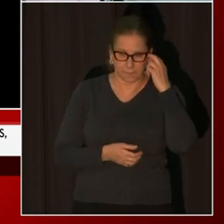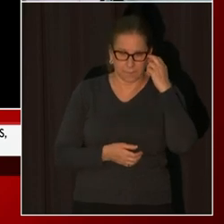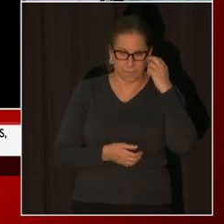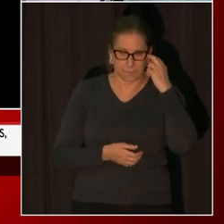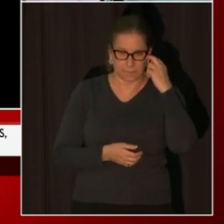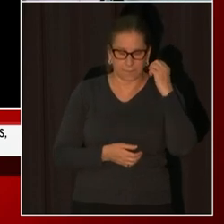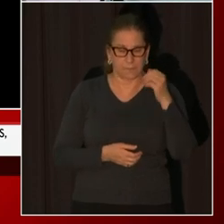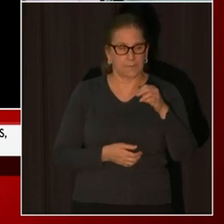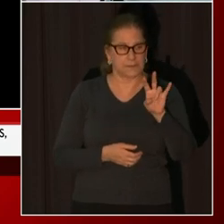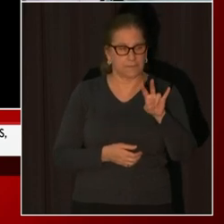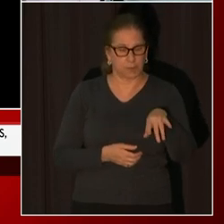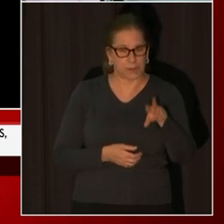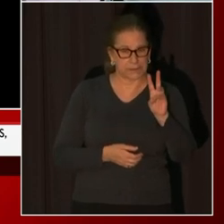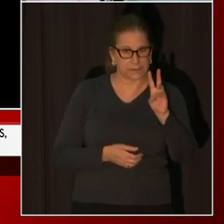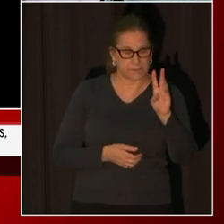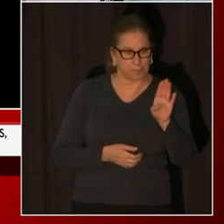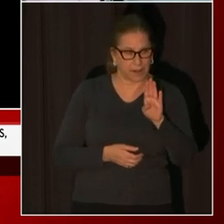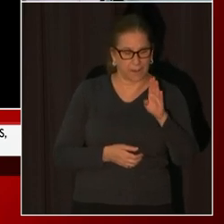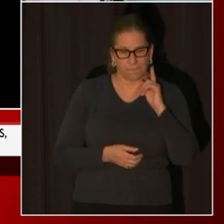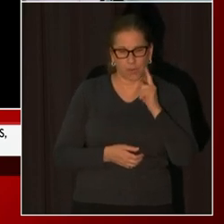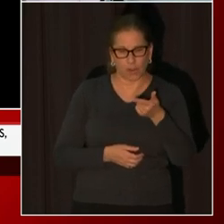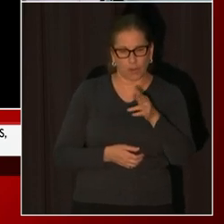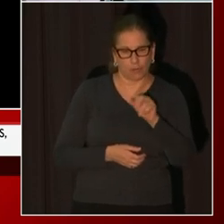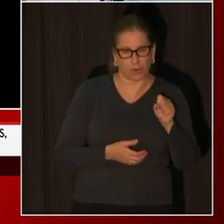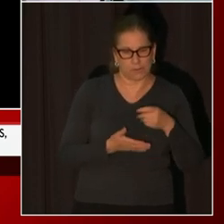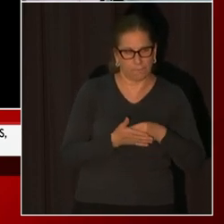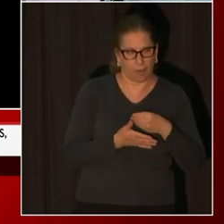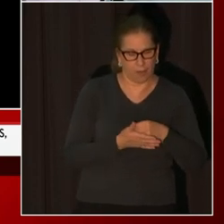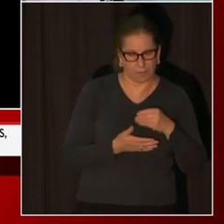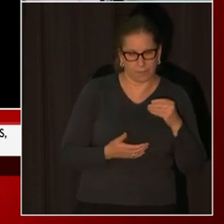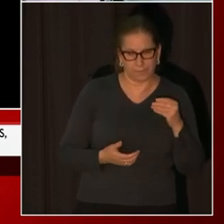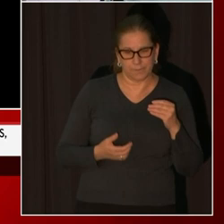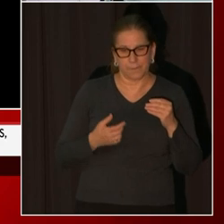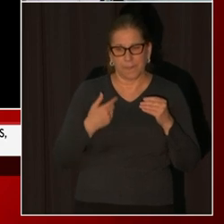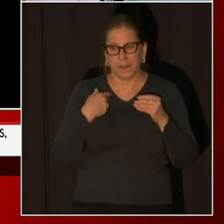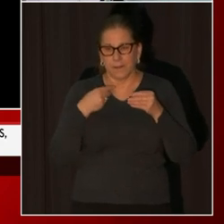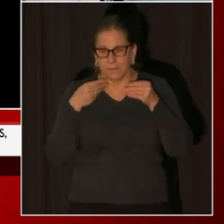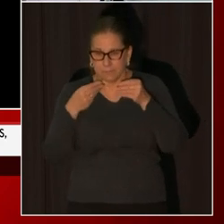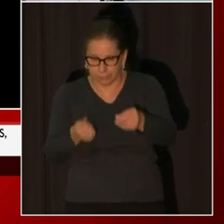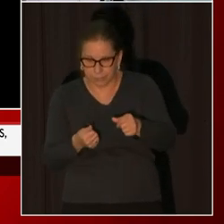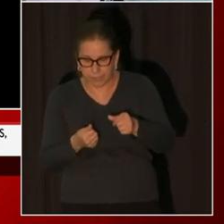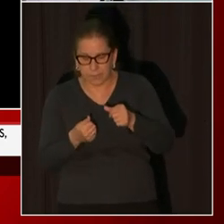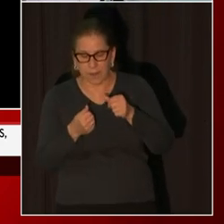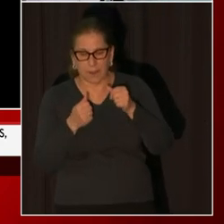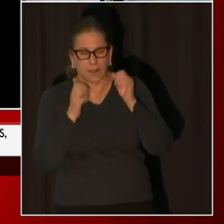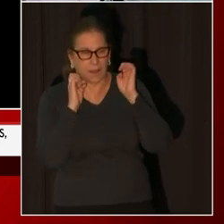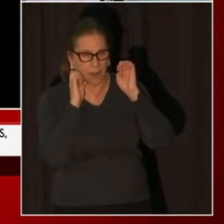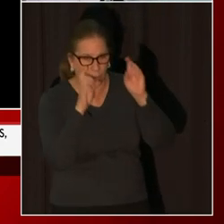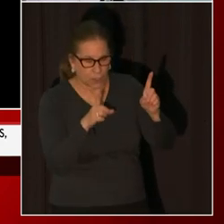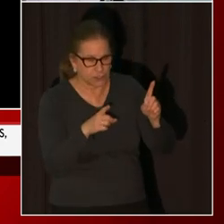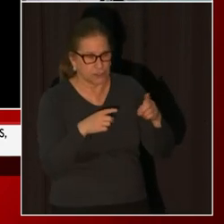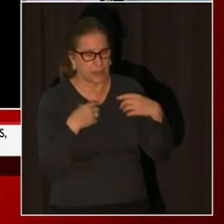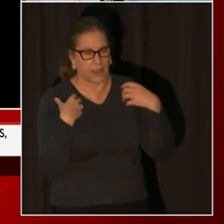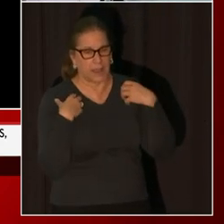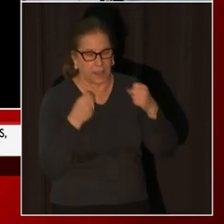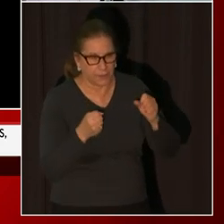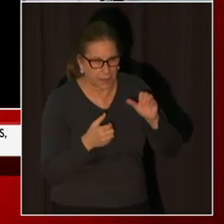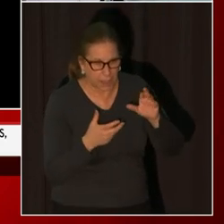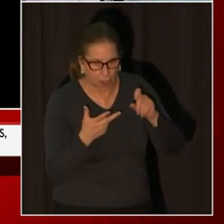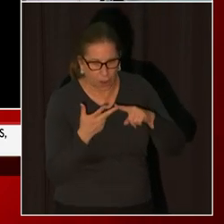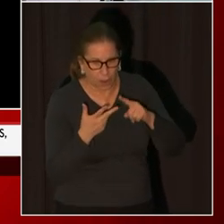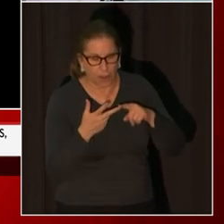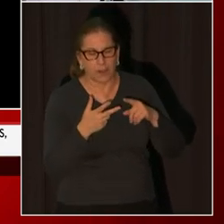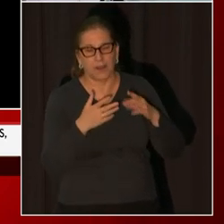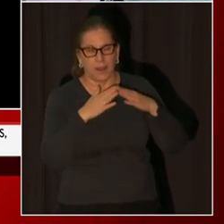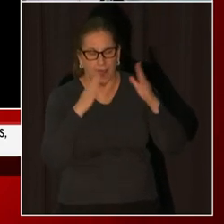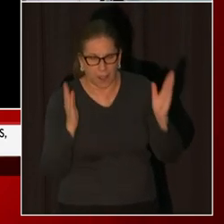on investing in education, healthcare, and housing. And also a critical part of our strategy in building this budget is to